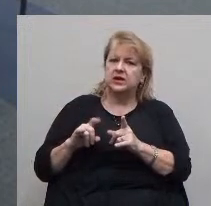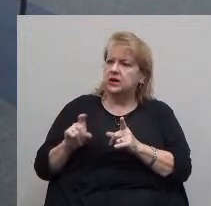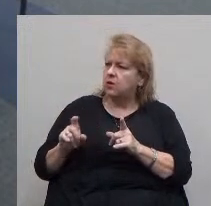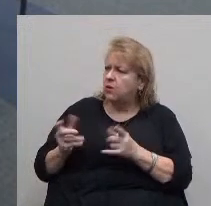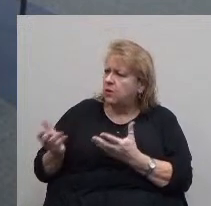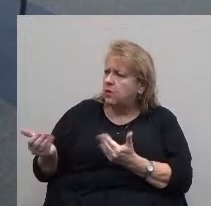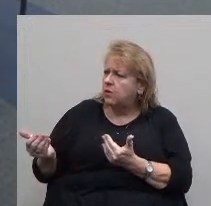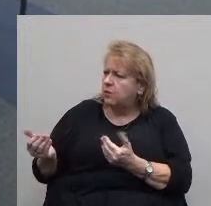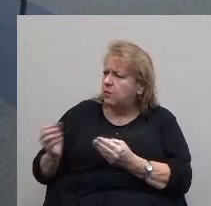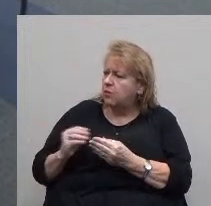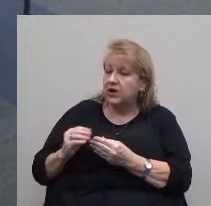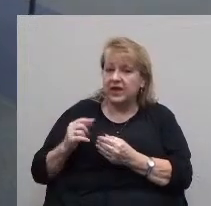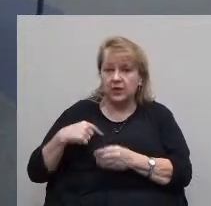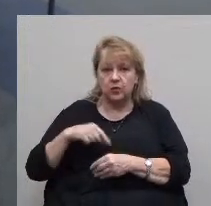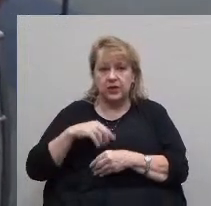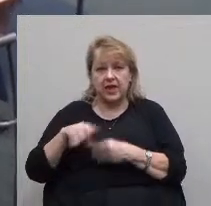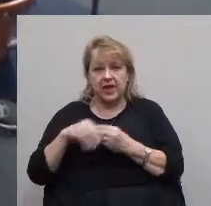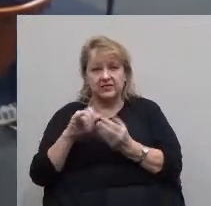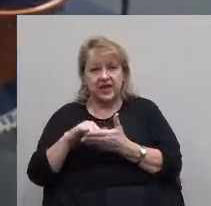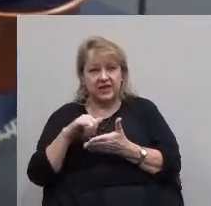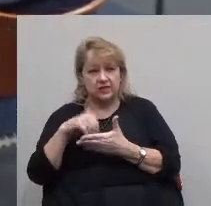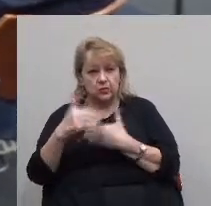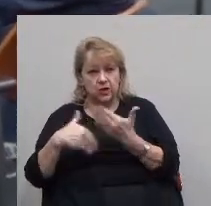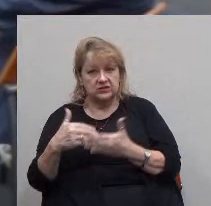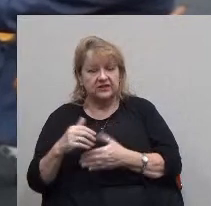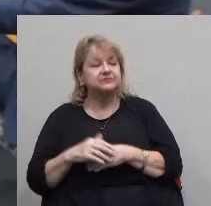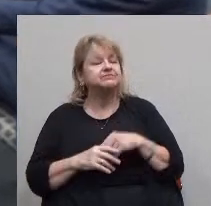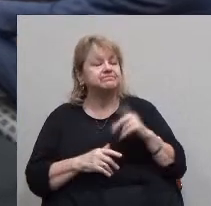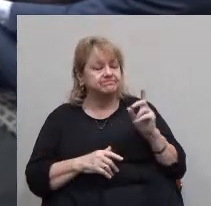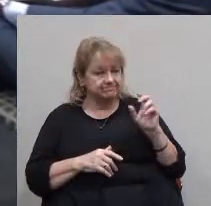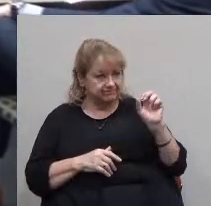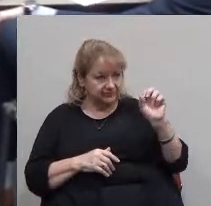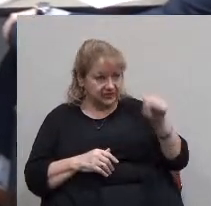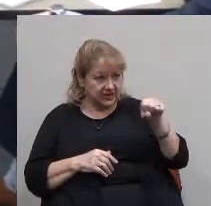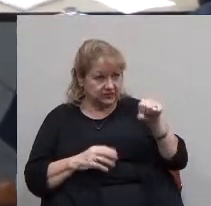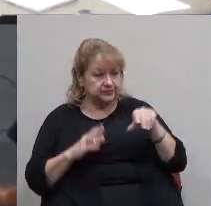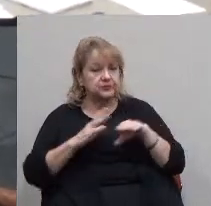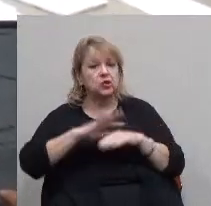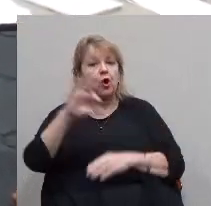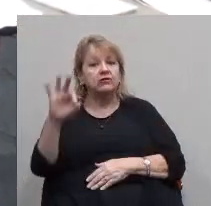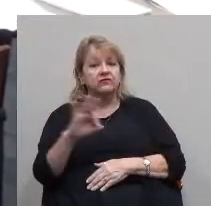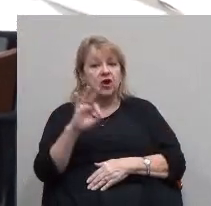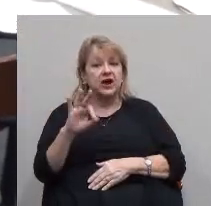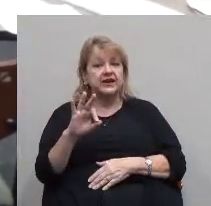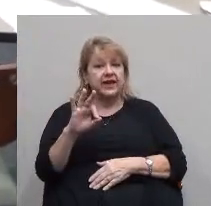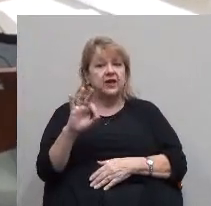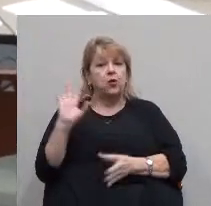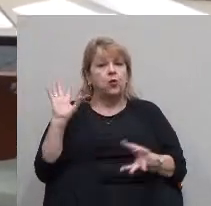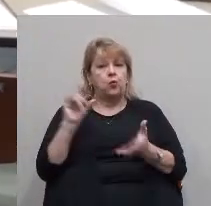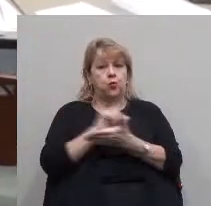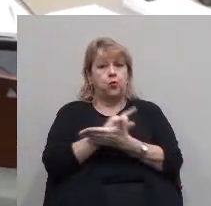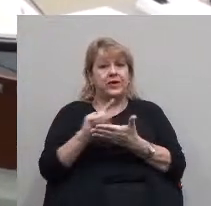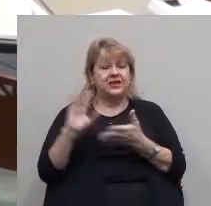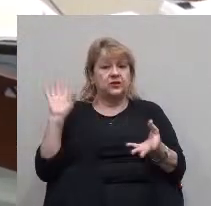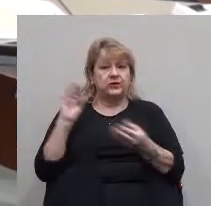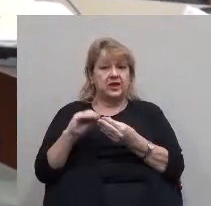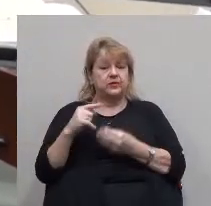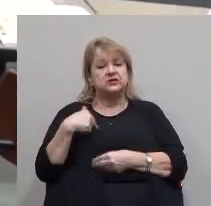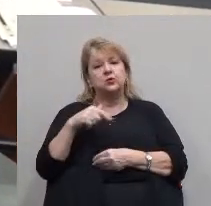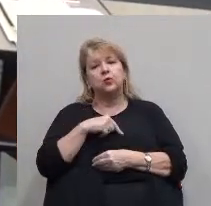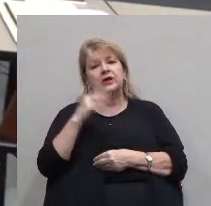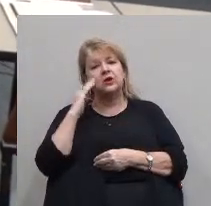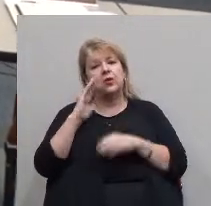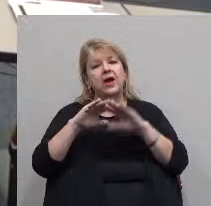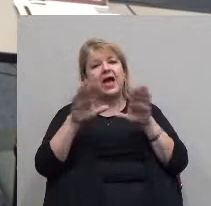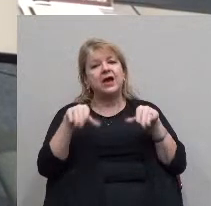Could we build that into the process some way? Yes, so on the Friday, when I give you those weekly recaps, because we know the House meetings are going to be on